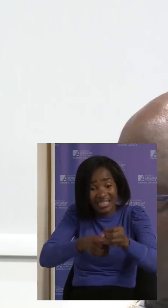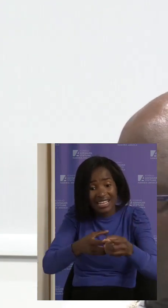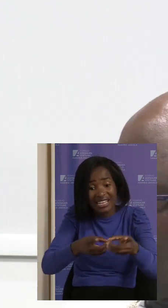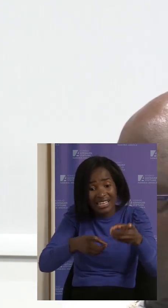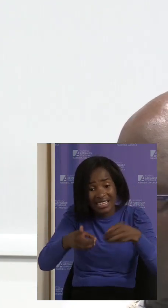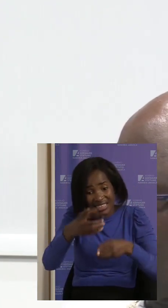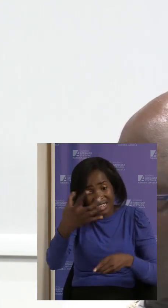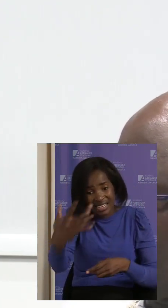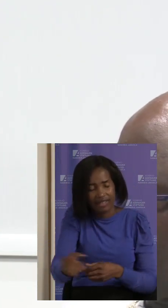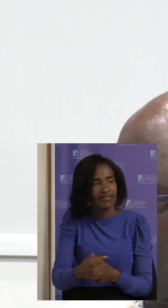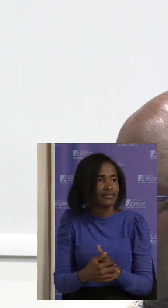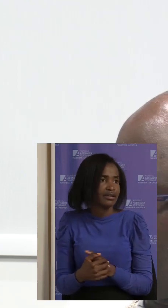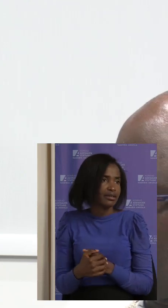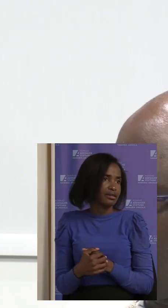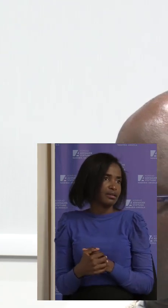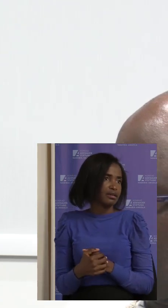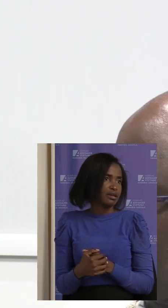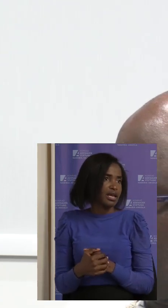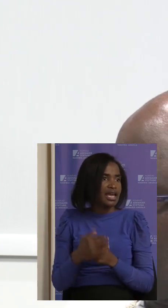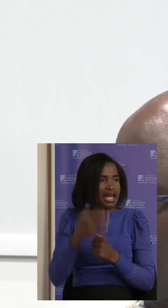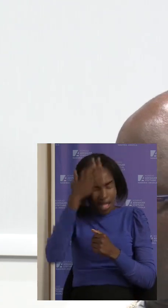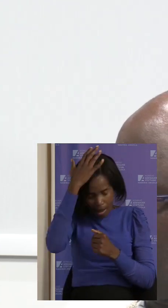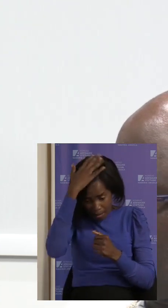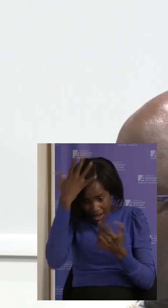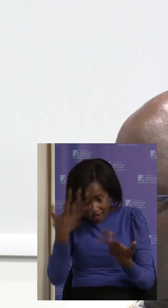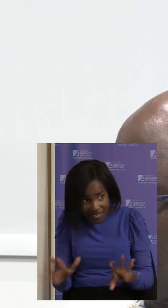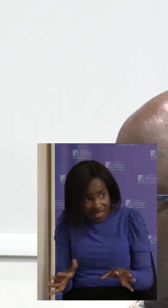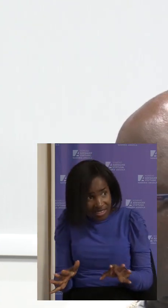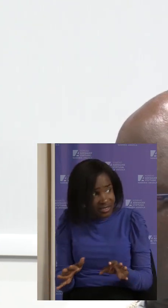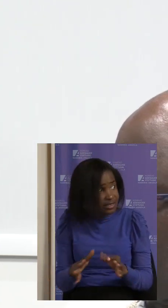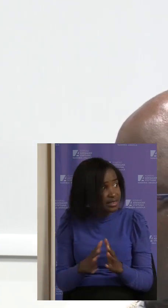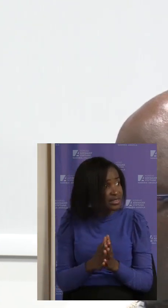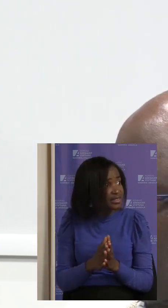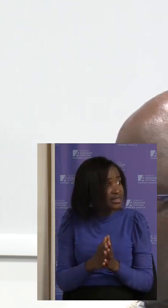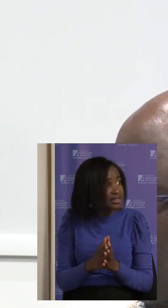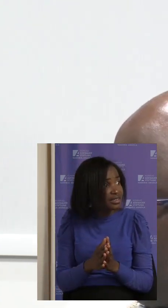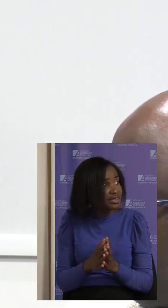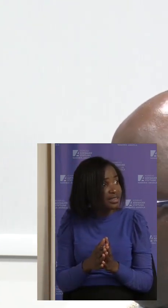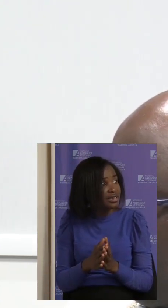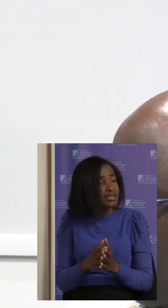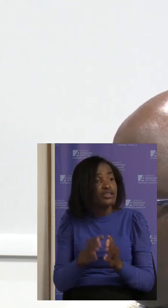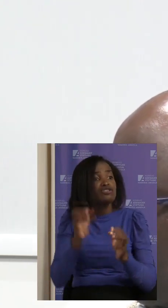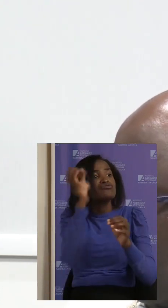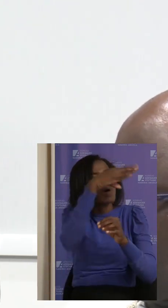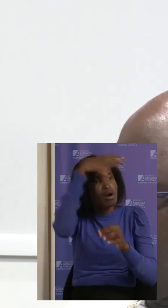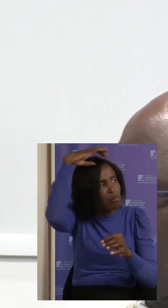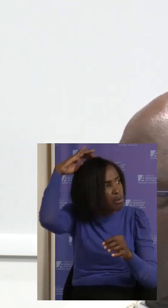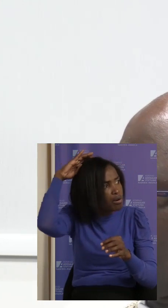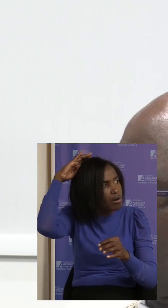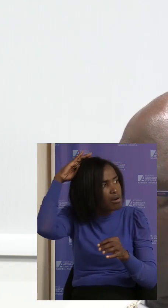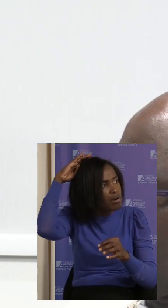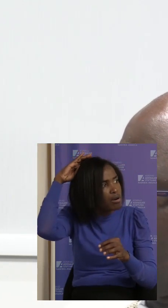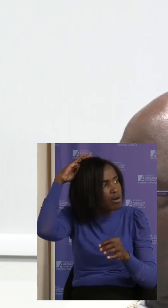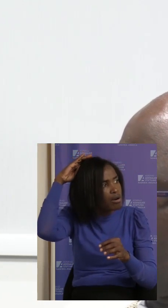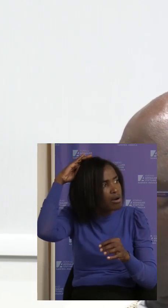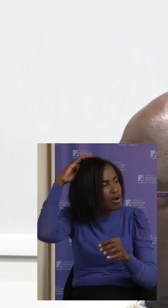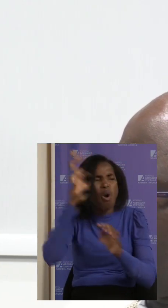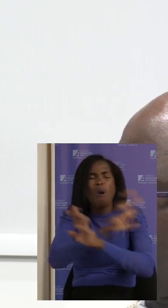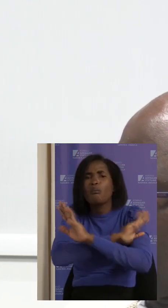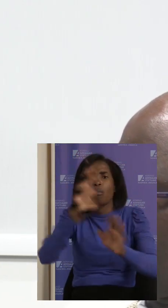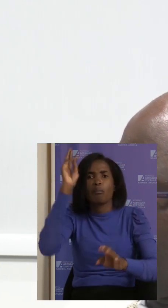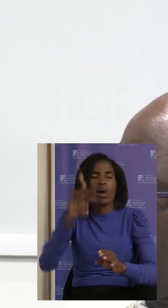certified. And once they graduate, as the union is saying, once you drop them in a pool, they will never have what we call